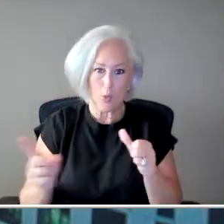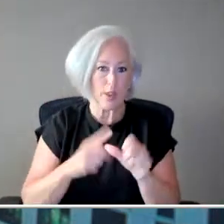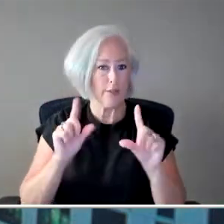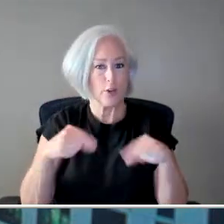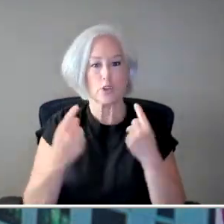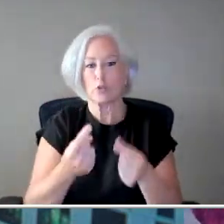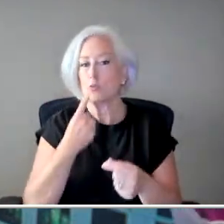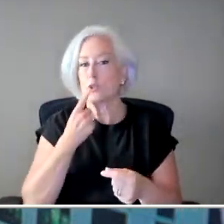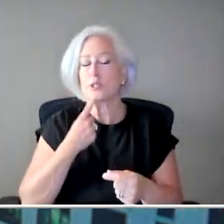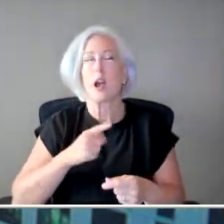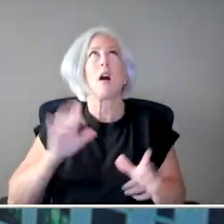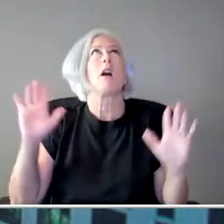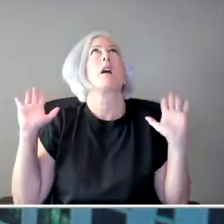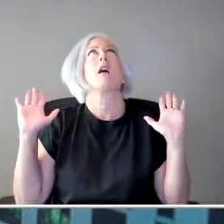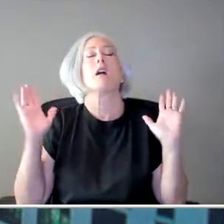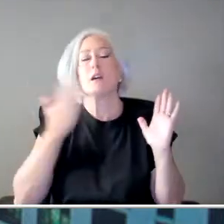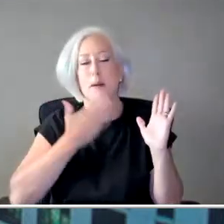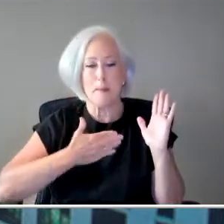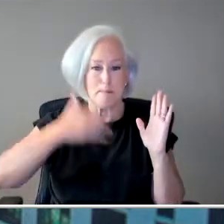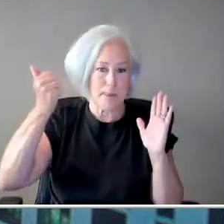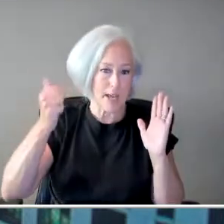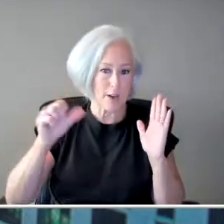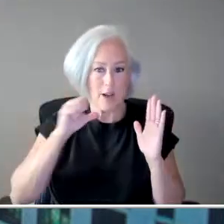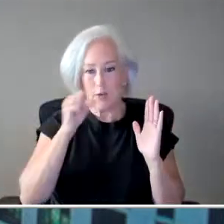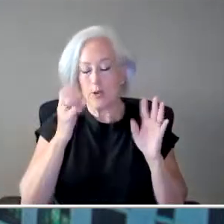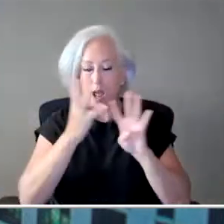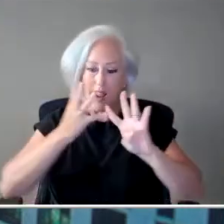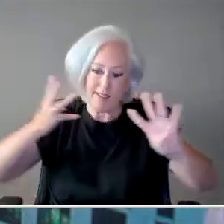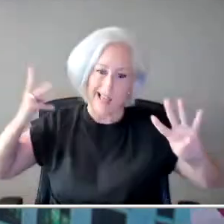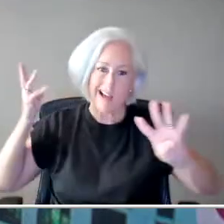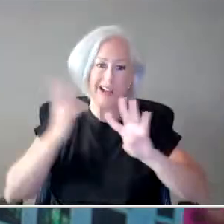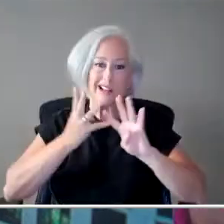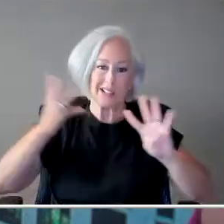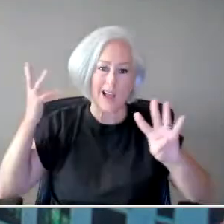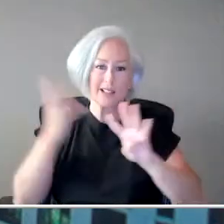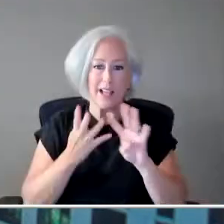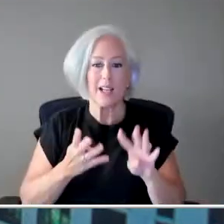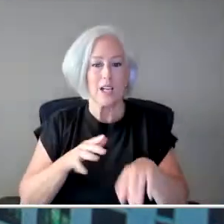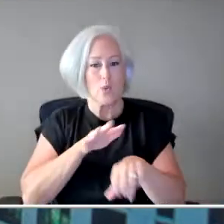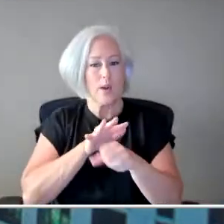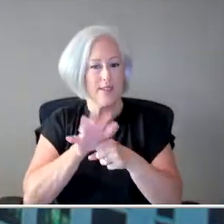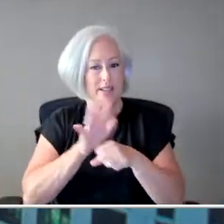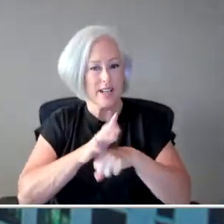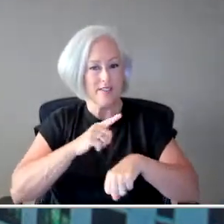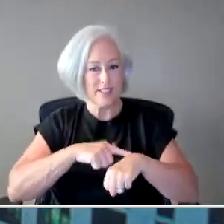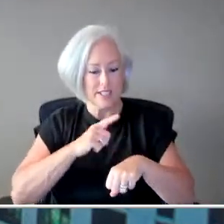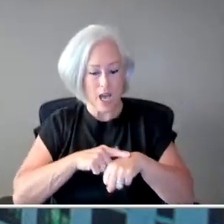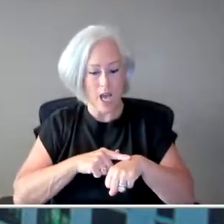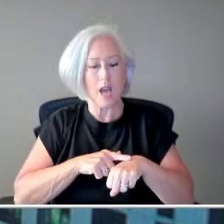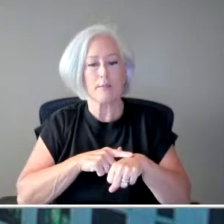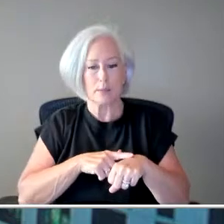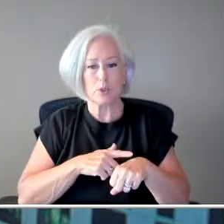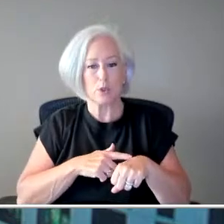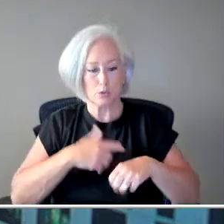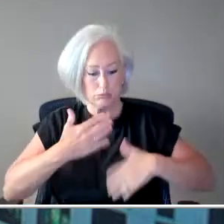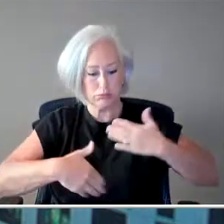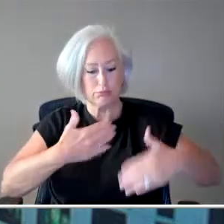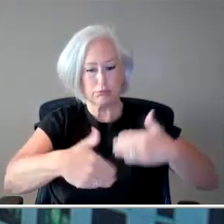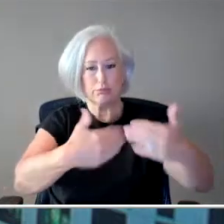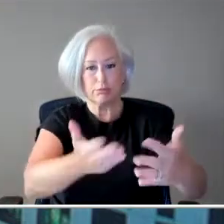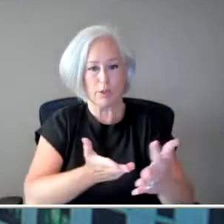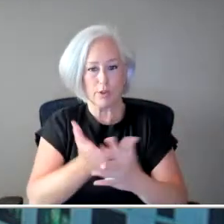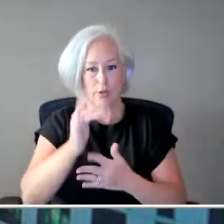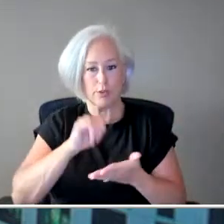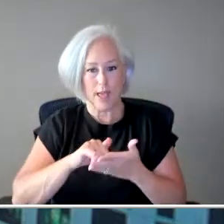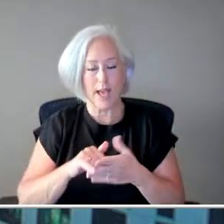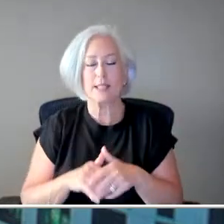is so much better because there's not a bottleneck at the front of the clinic, and instead we have more of a staggering of the patients checking in. So we now have in